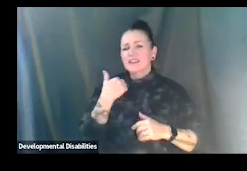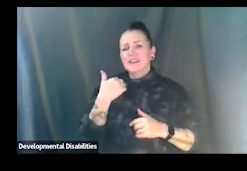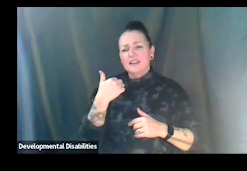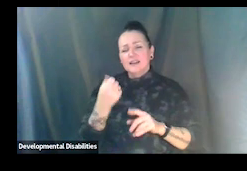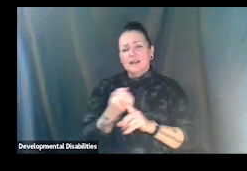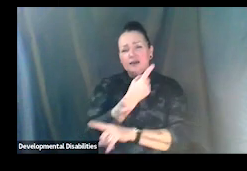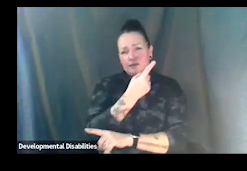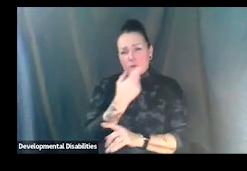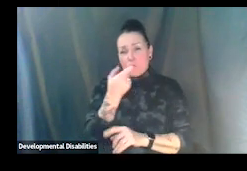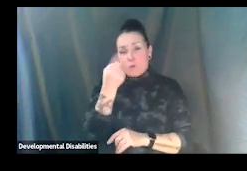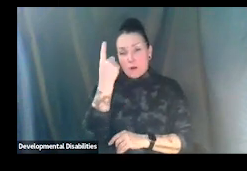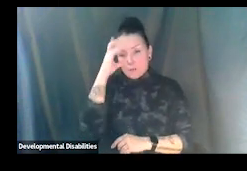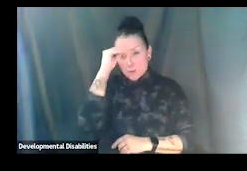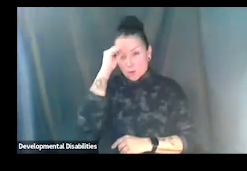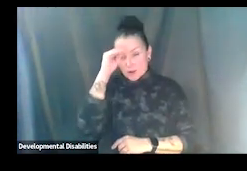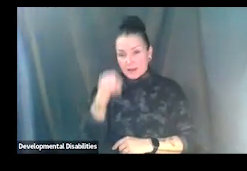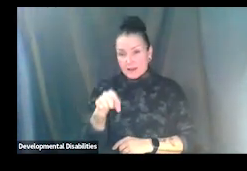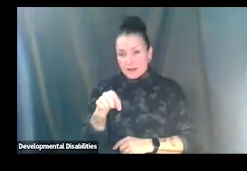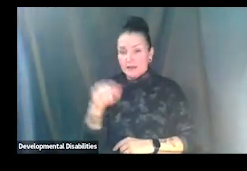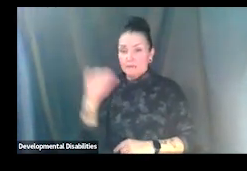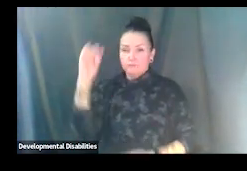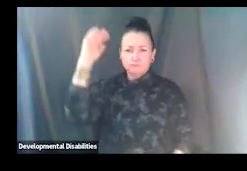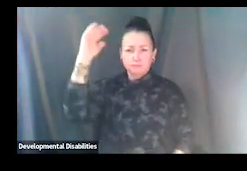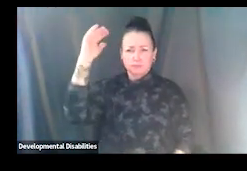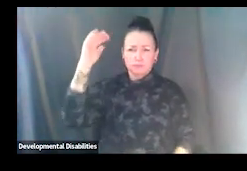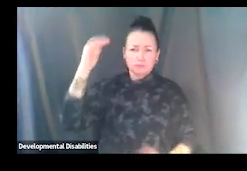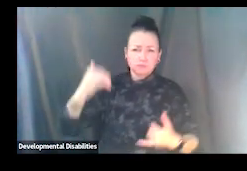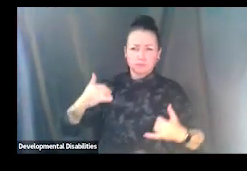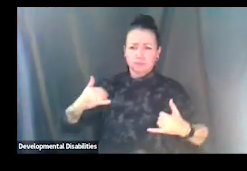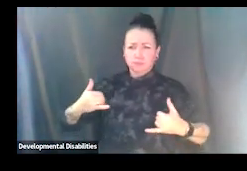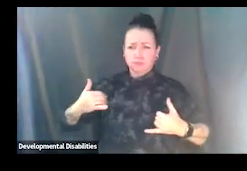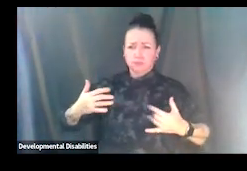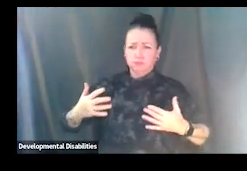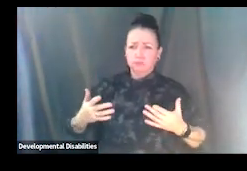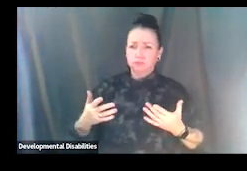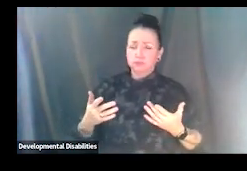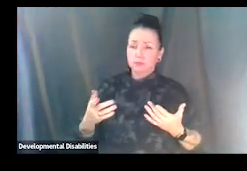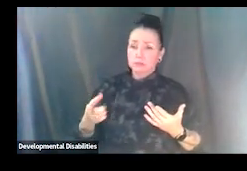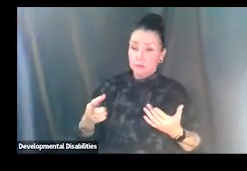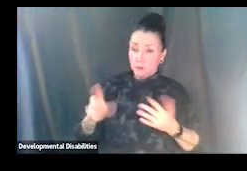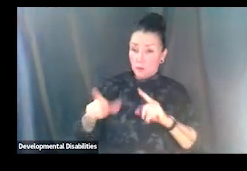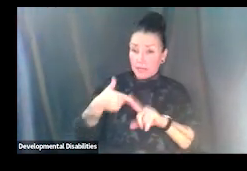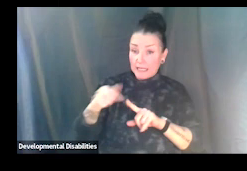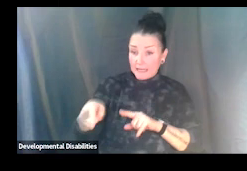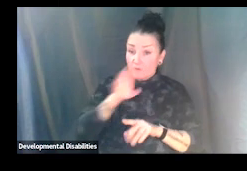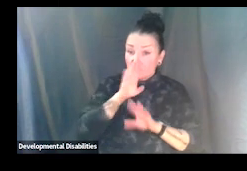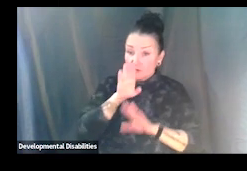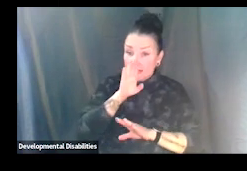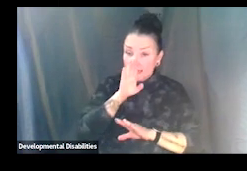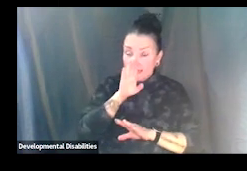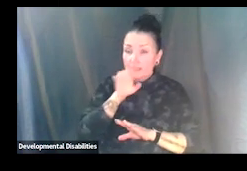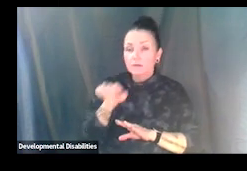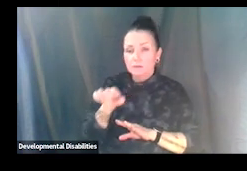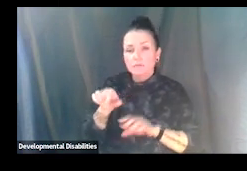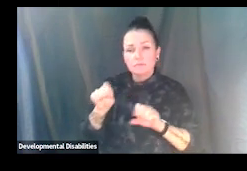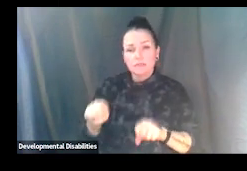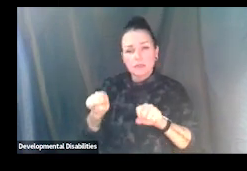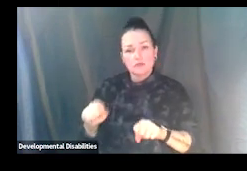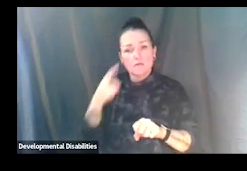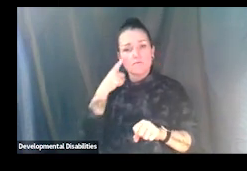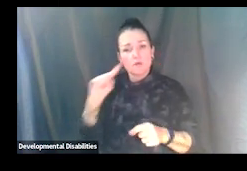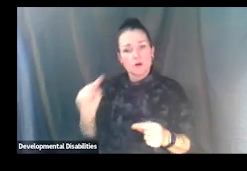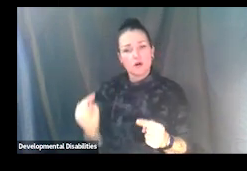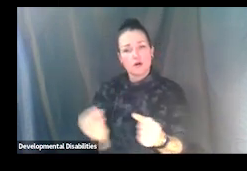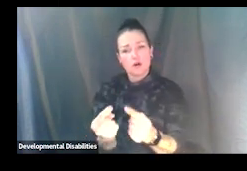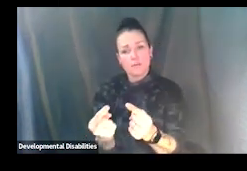pounds. And when he was aggressive, there was a significant potential for somebody to be hurt. And I think that's when it becomes a real problem, and then starts to really